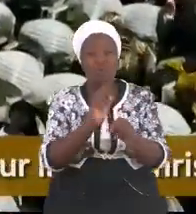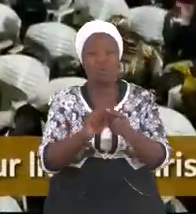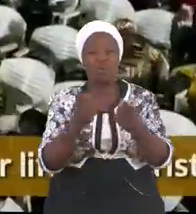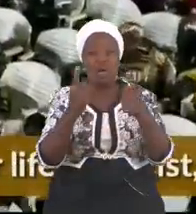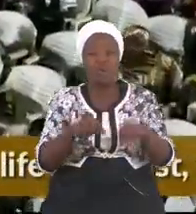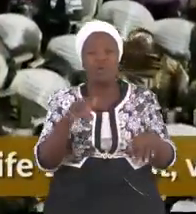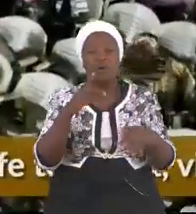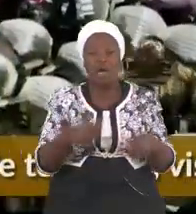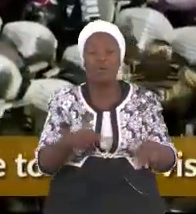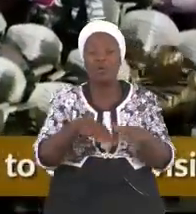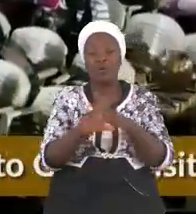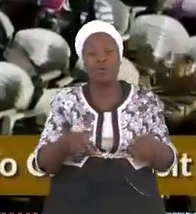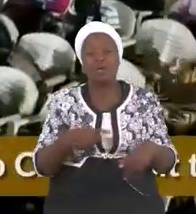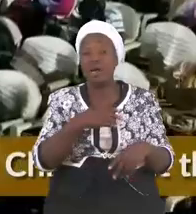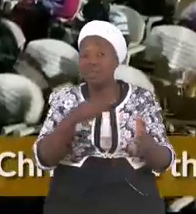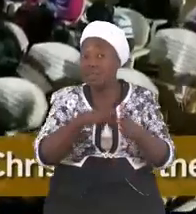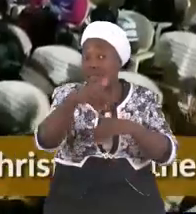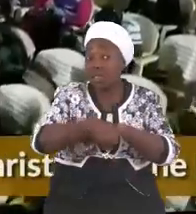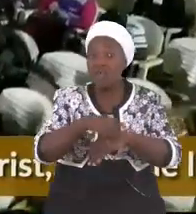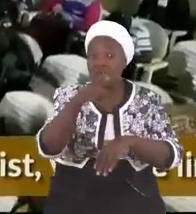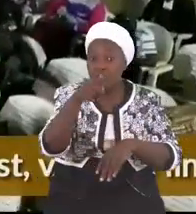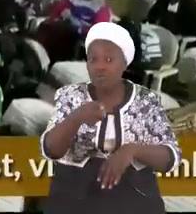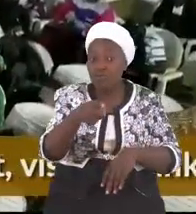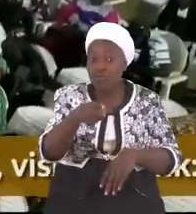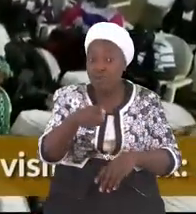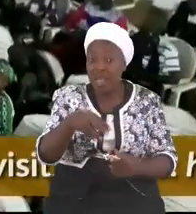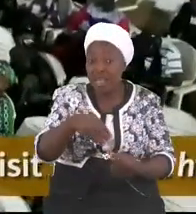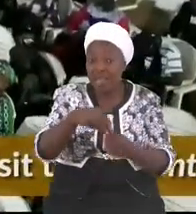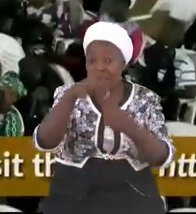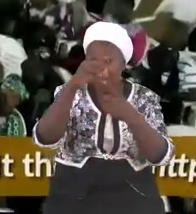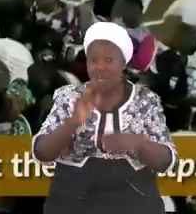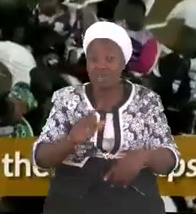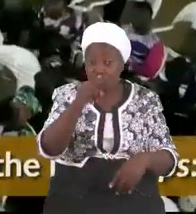whatever is the name tonight, it is going to bow.